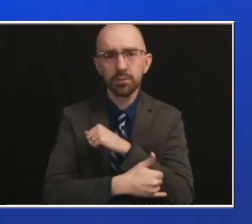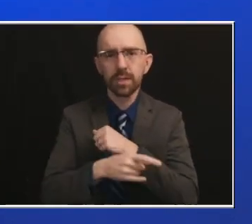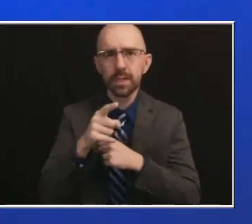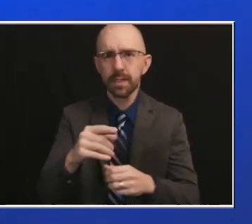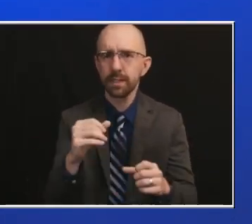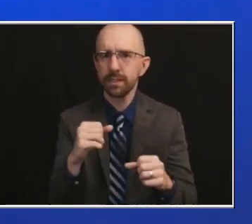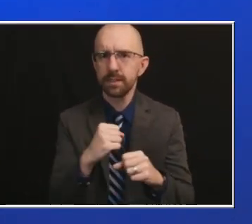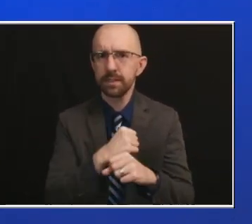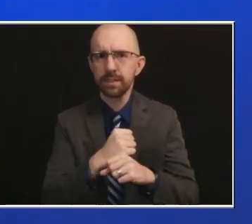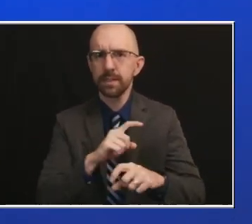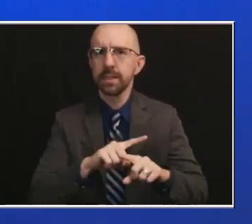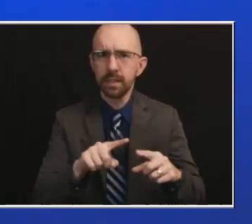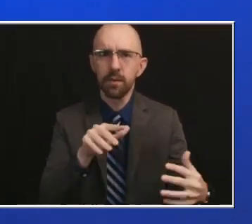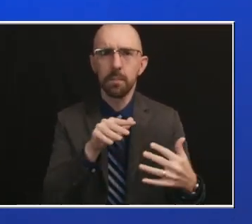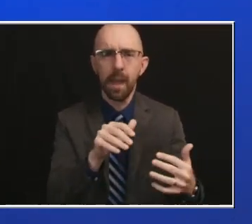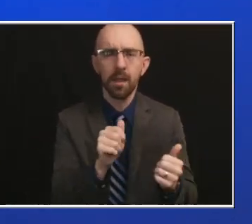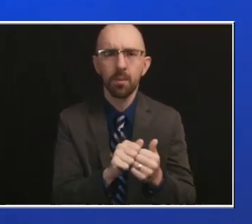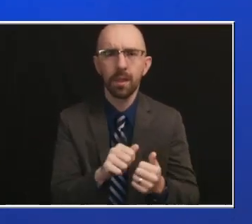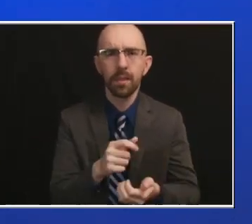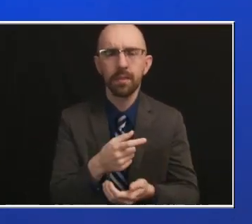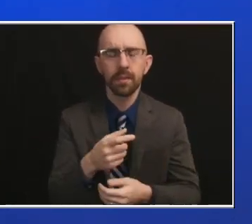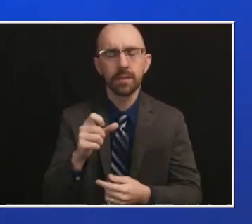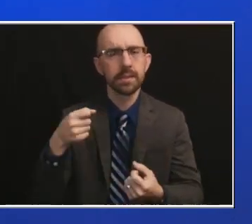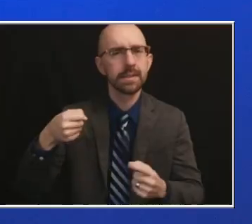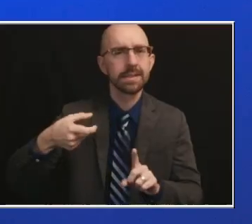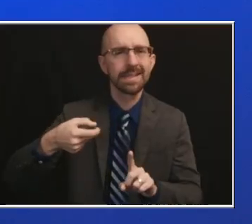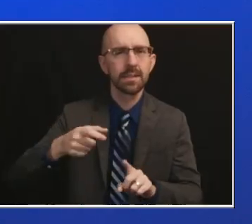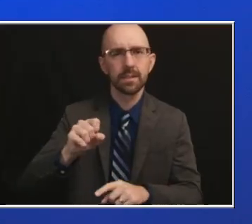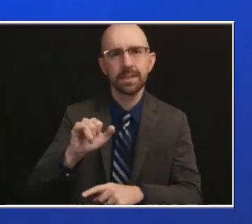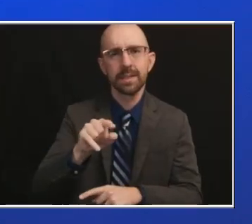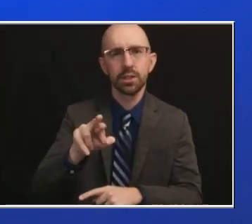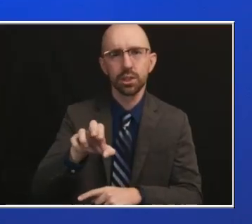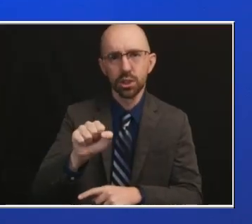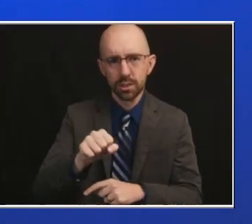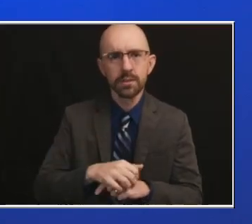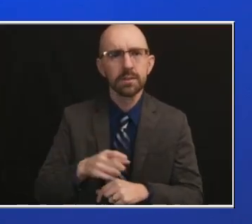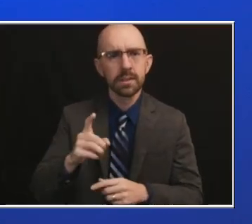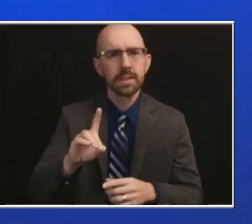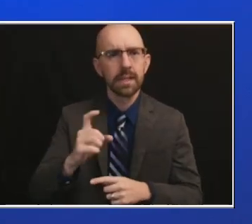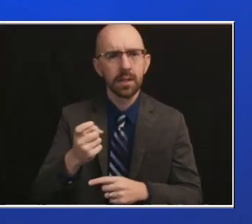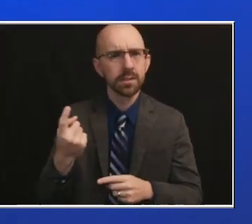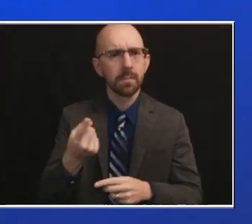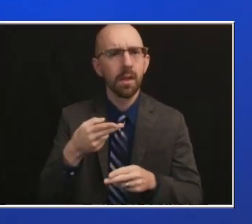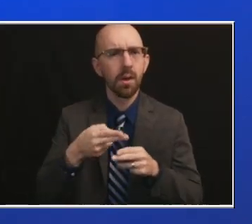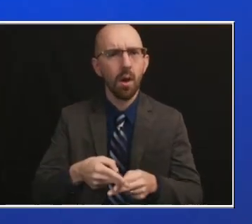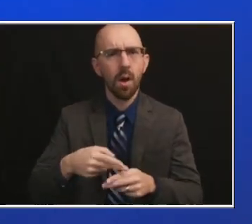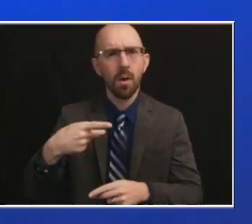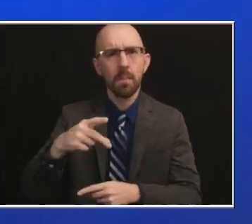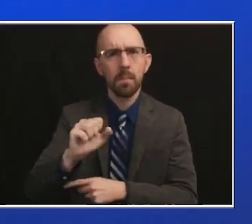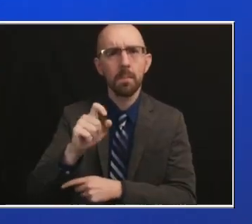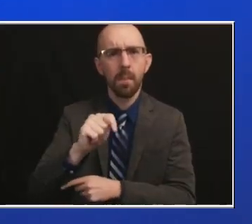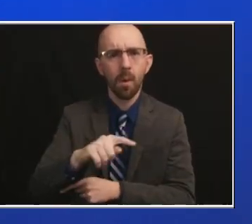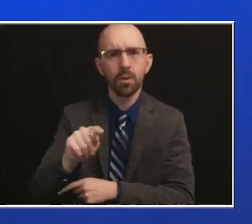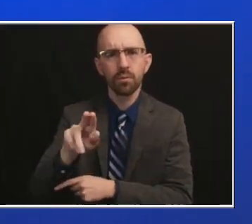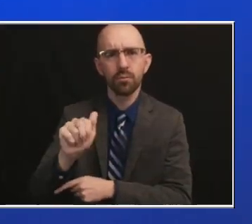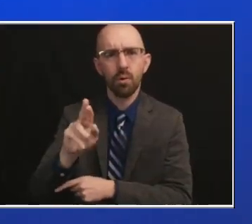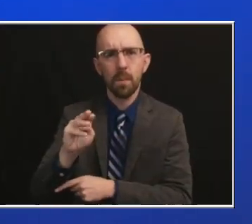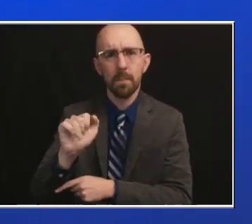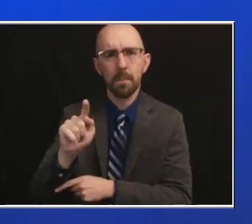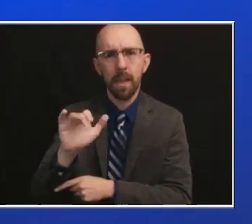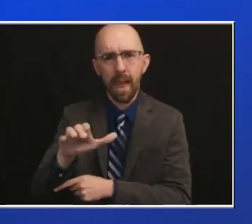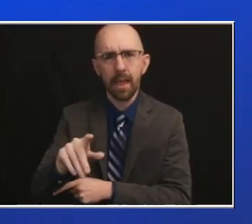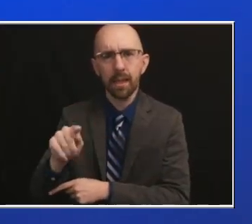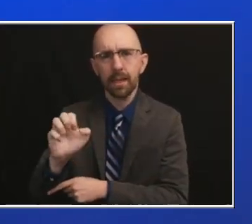different battle with seizures. We will share his diagnosis, something called post-traumatic temporal lobe epilepsy, here in